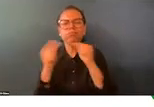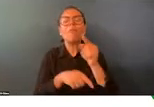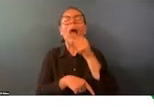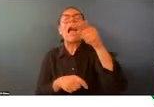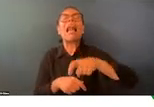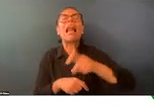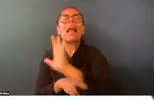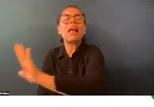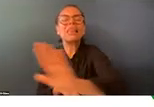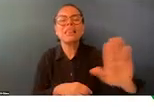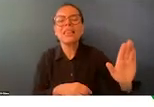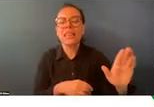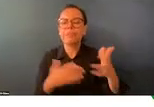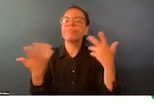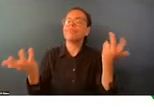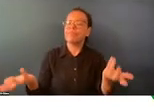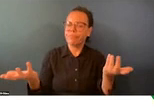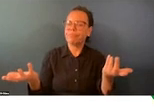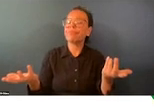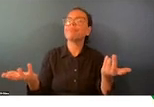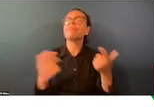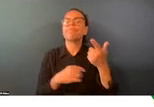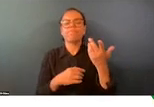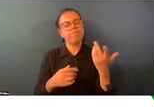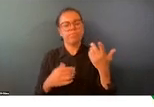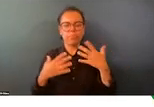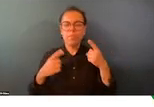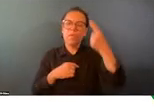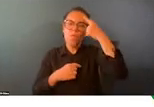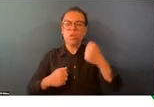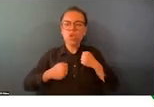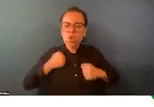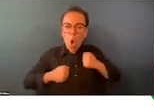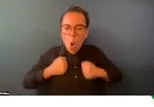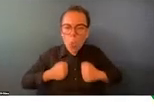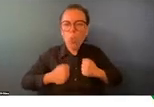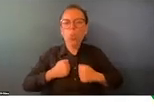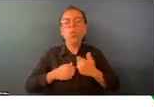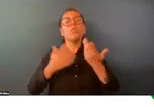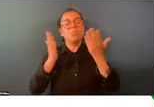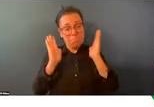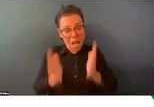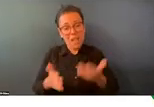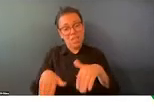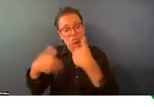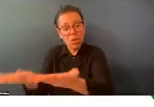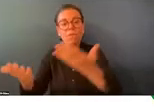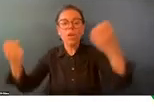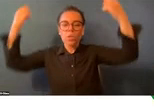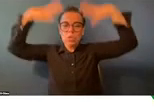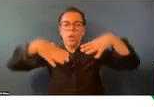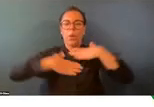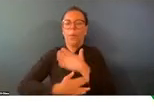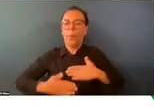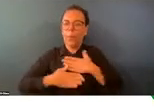suggestions. Equidev constructs gender-friendly water schemes and sanitation facilities, ensures the participation